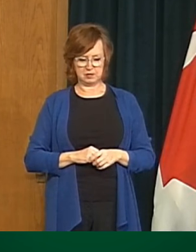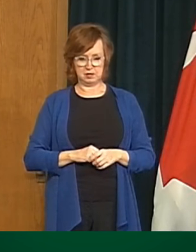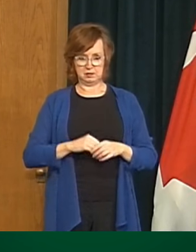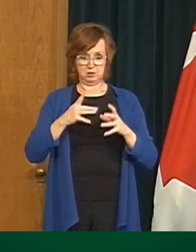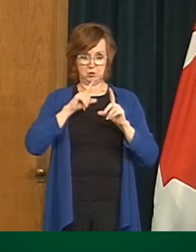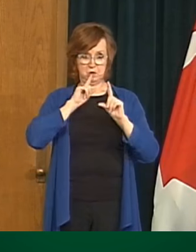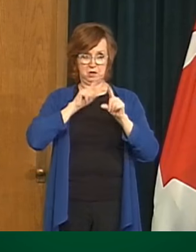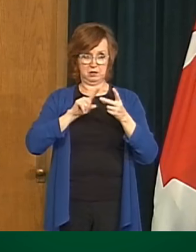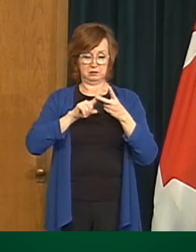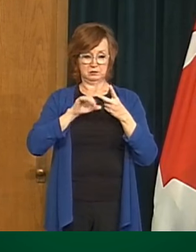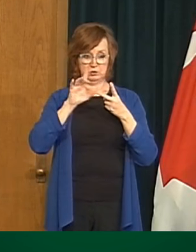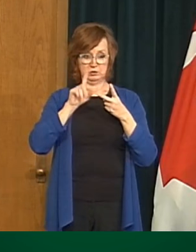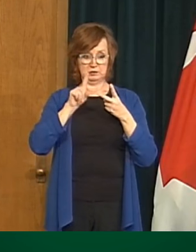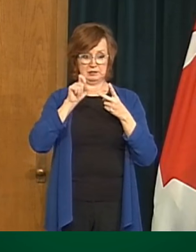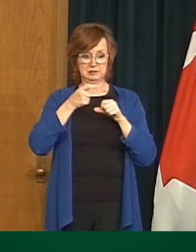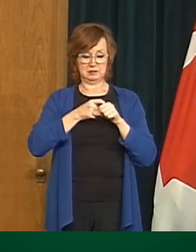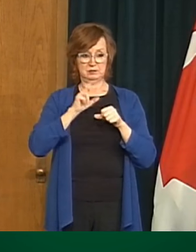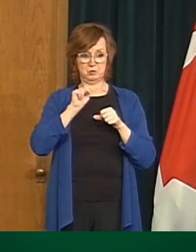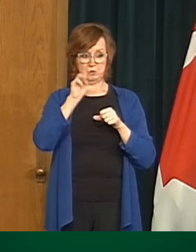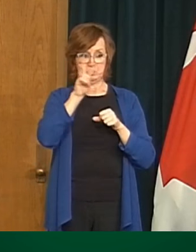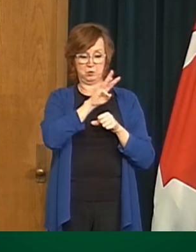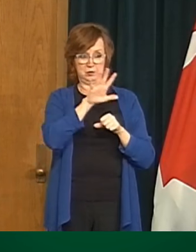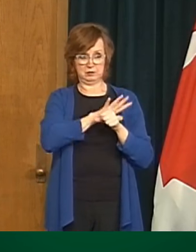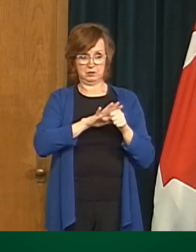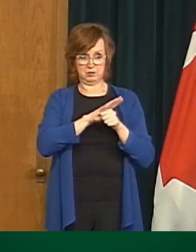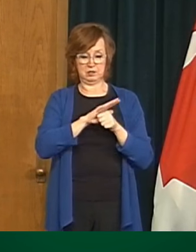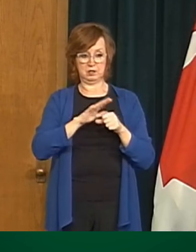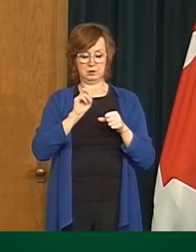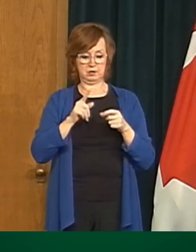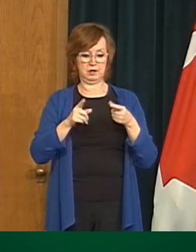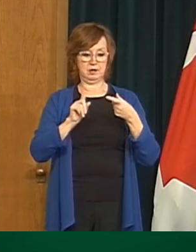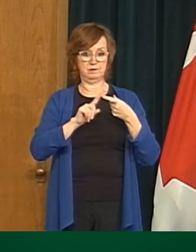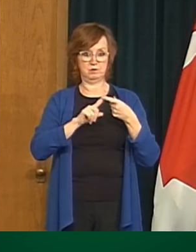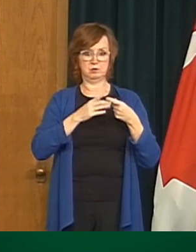to testing in the Northwest and Loche specifically.